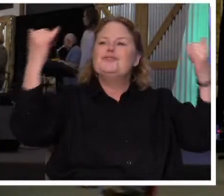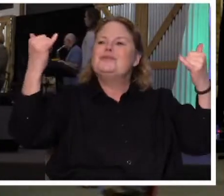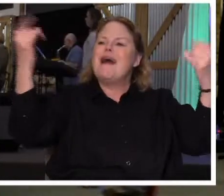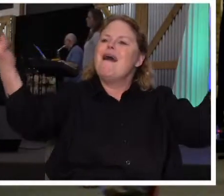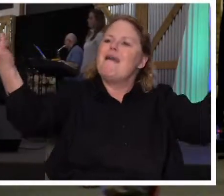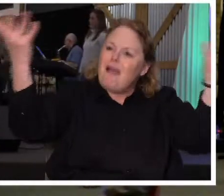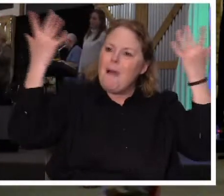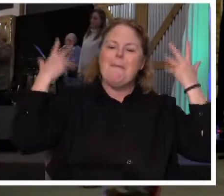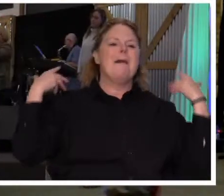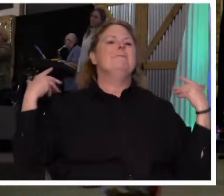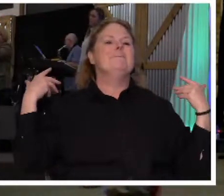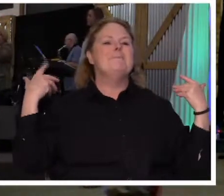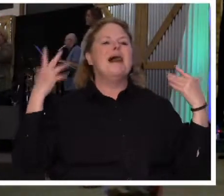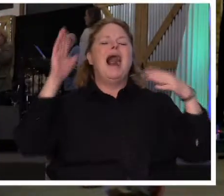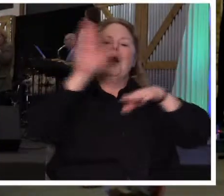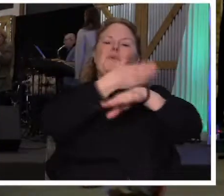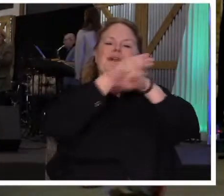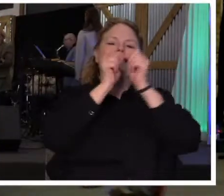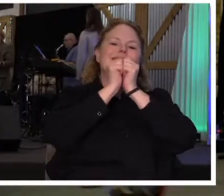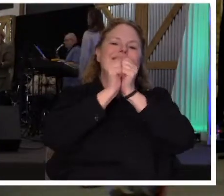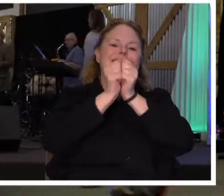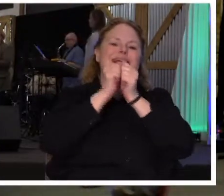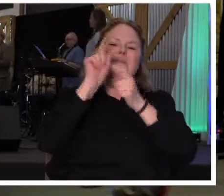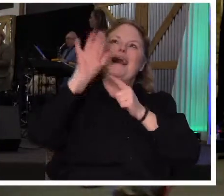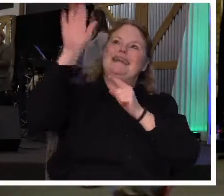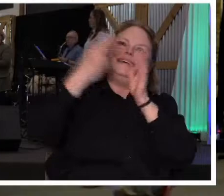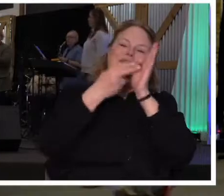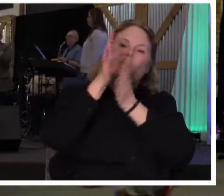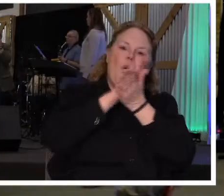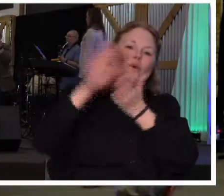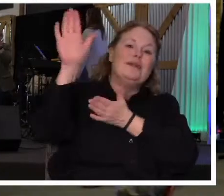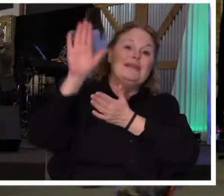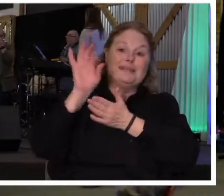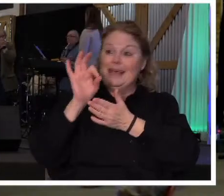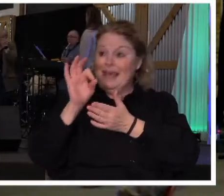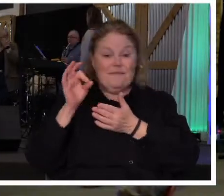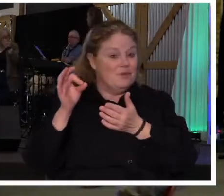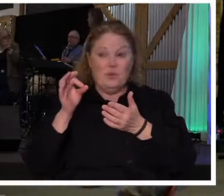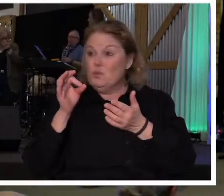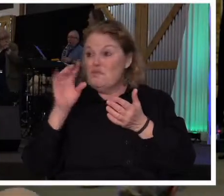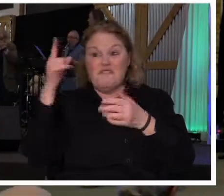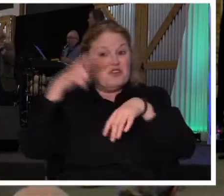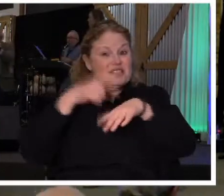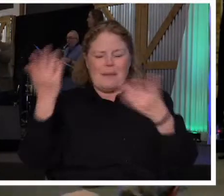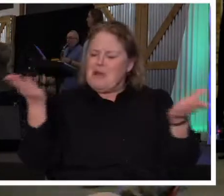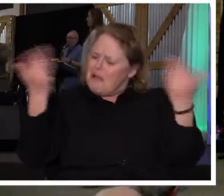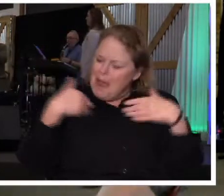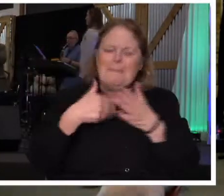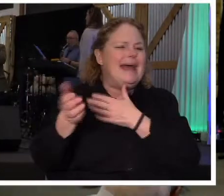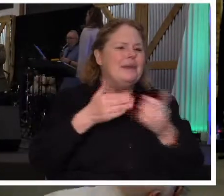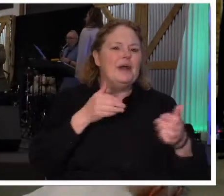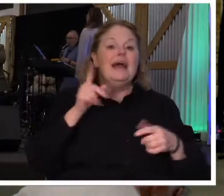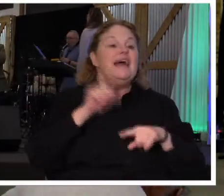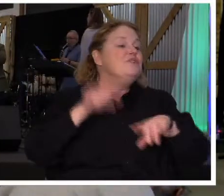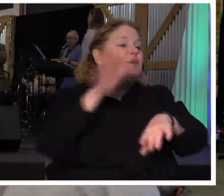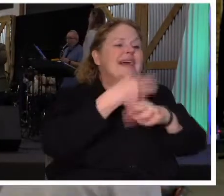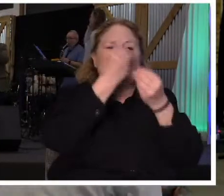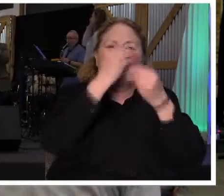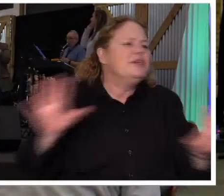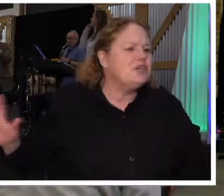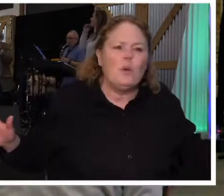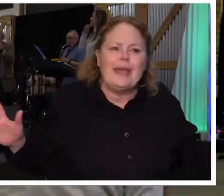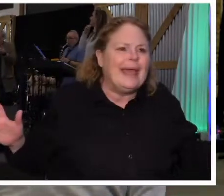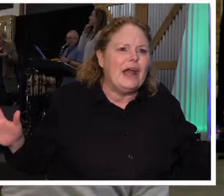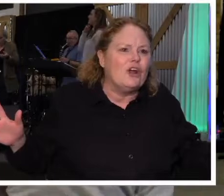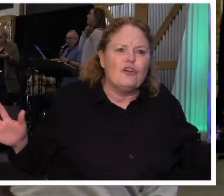conclusion today. We're going to sing about God's holiness. If you're a guest here, come on up. If you can't sing, that's all right. Come on up and just